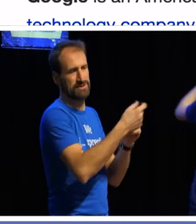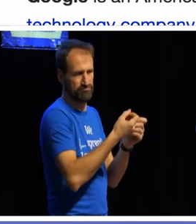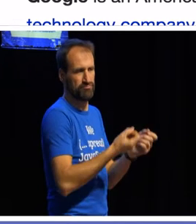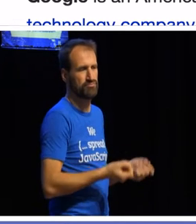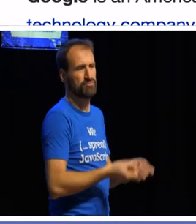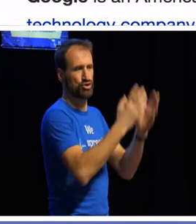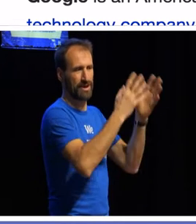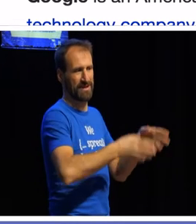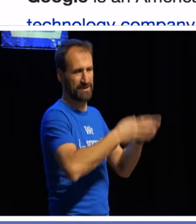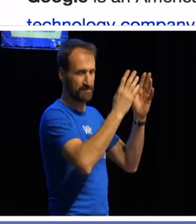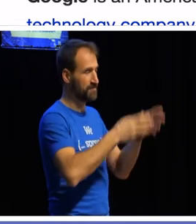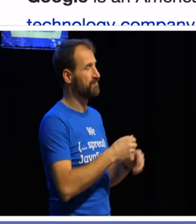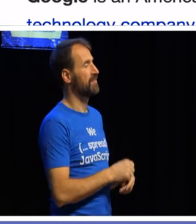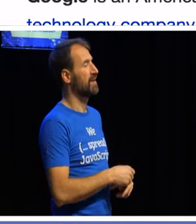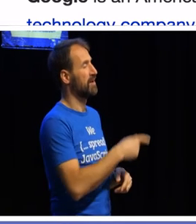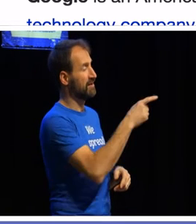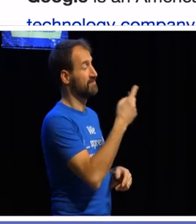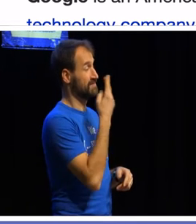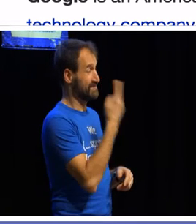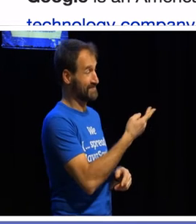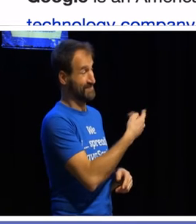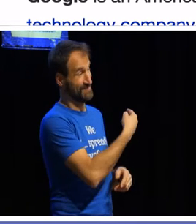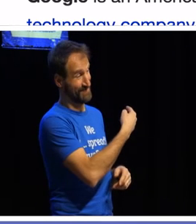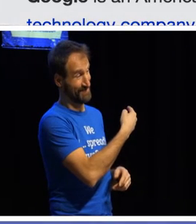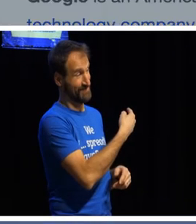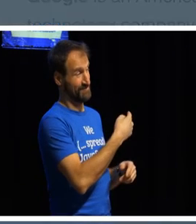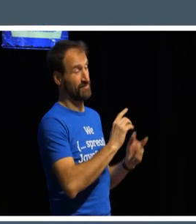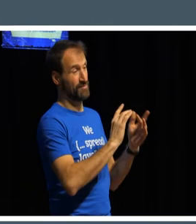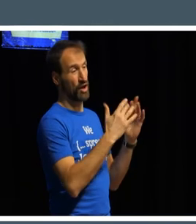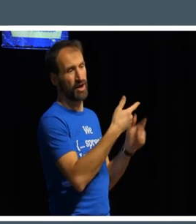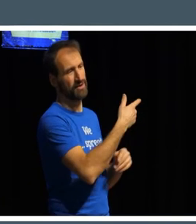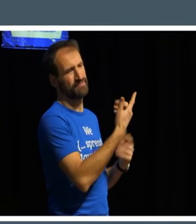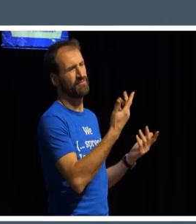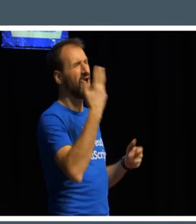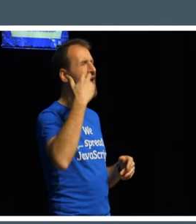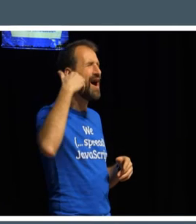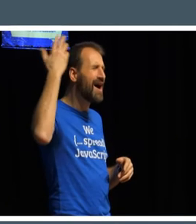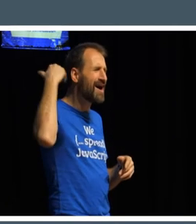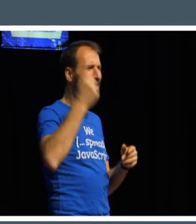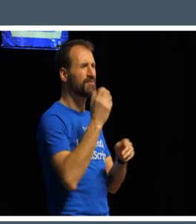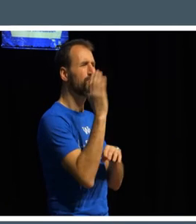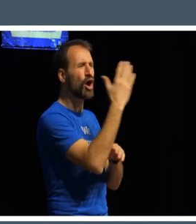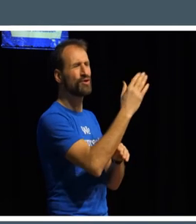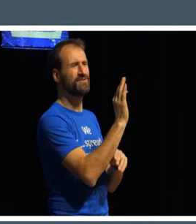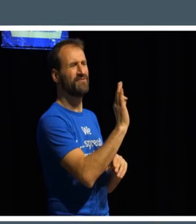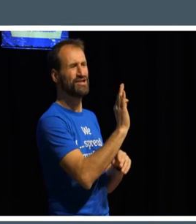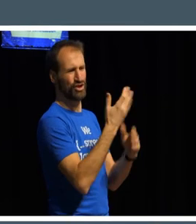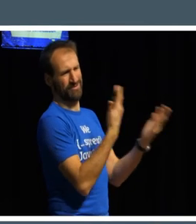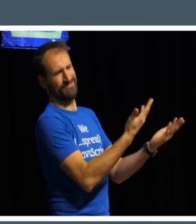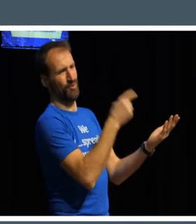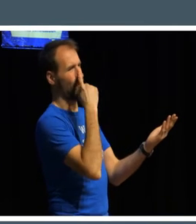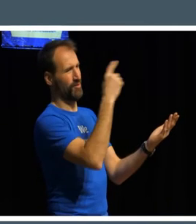Wiki Offline, and it makes good use of this ancient browser feature. So on a low-end device over a 3G